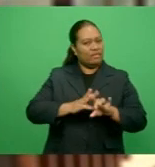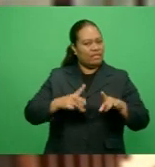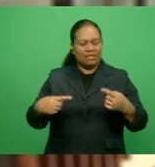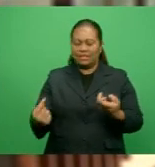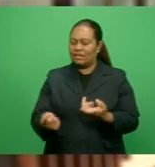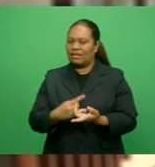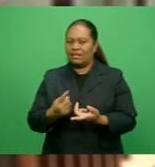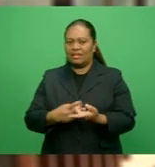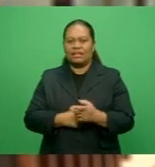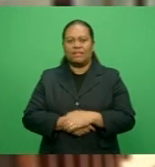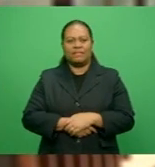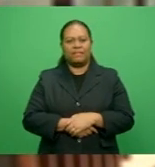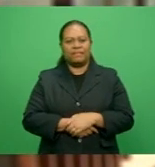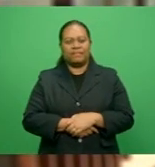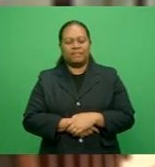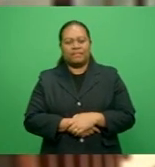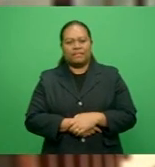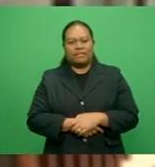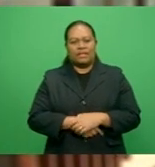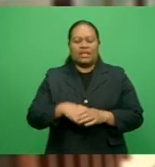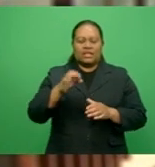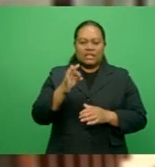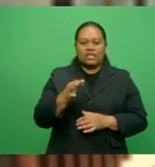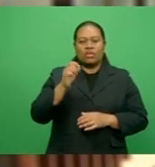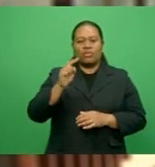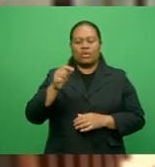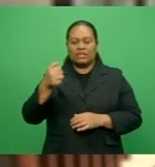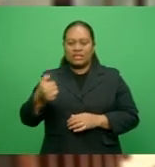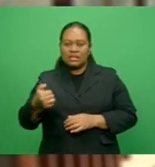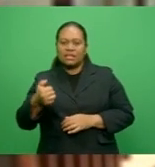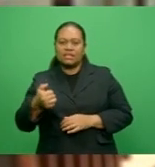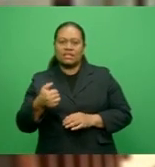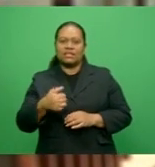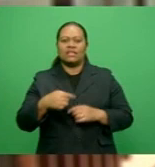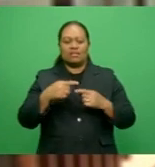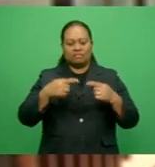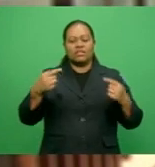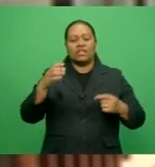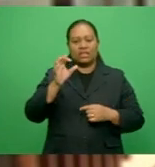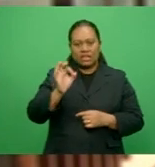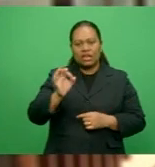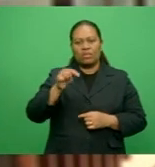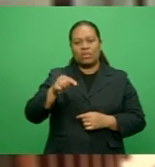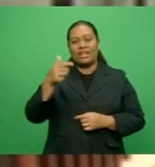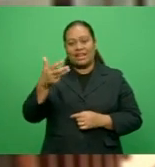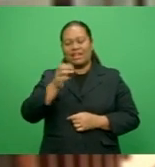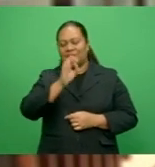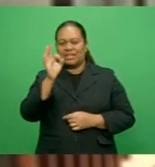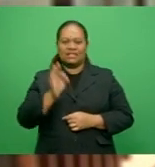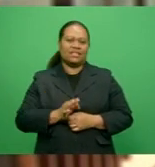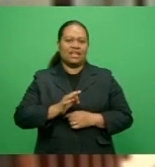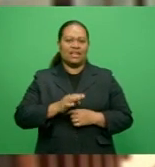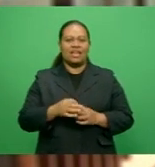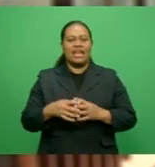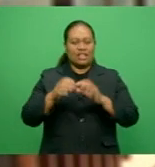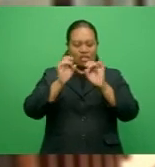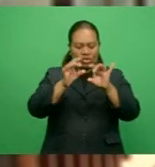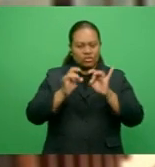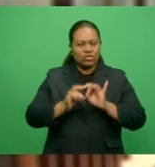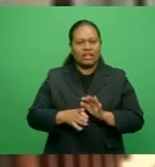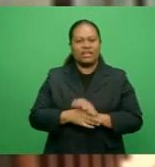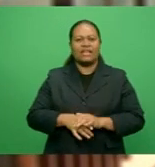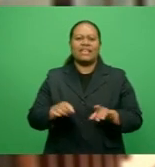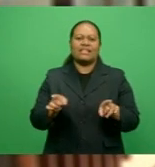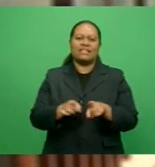else. The dollar rose 0.6% against the euro, 0.9% against the Aussie, and even made